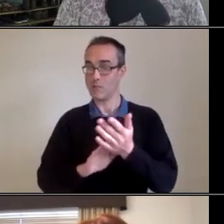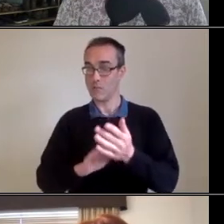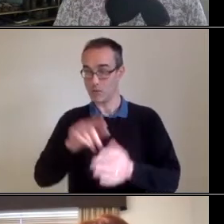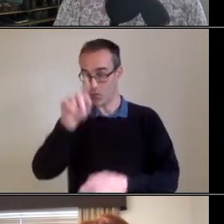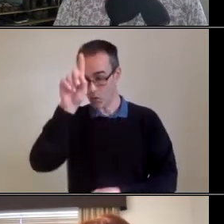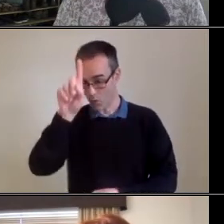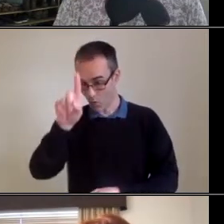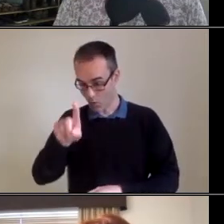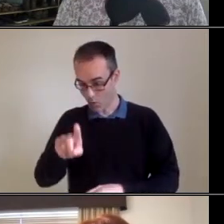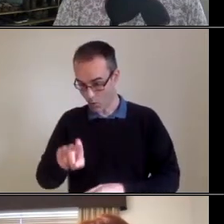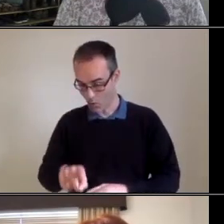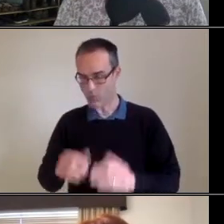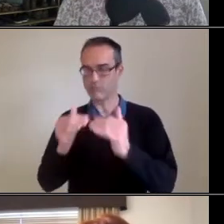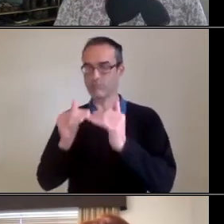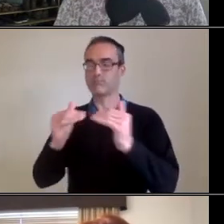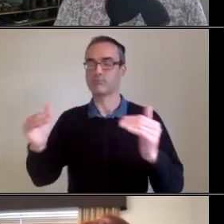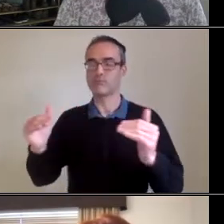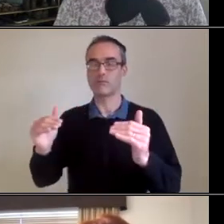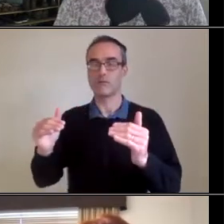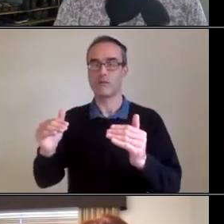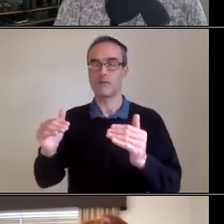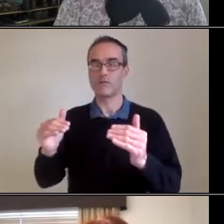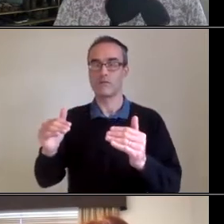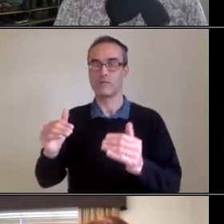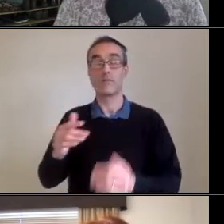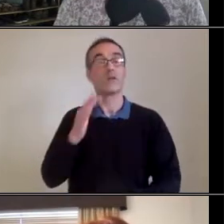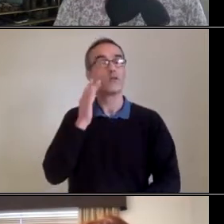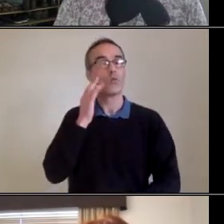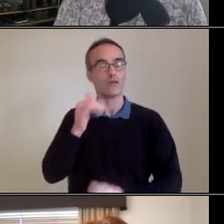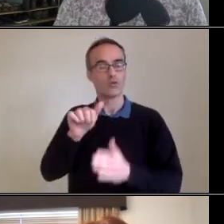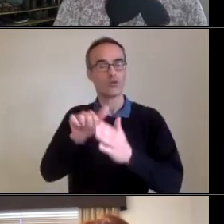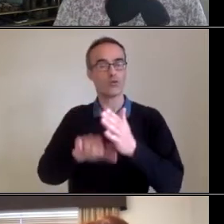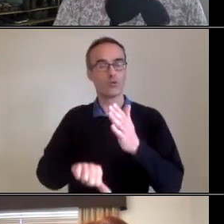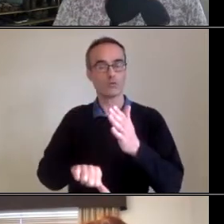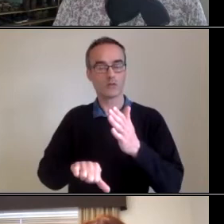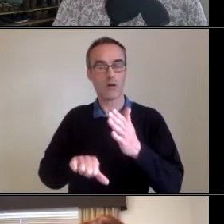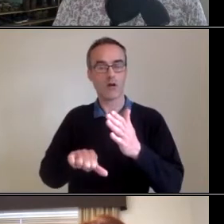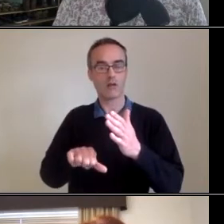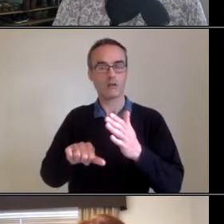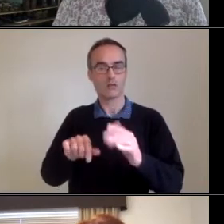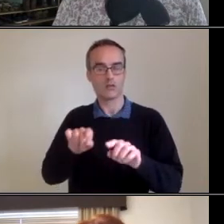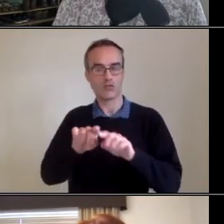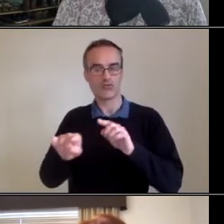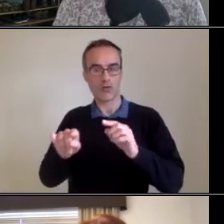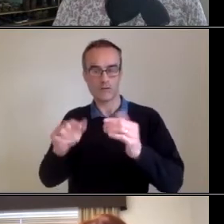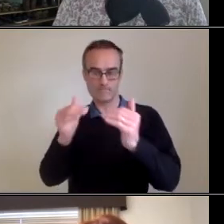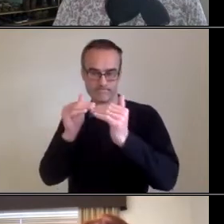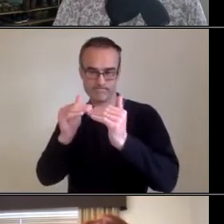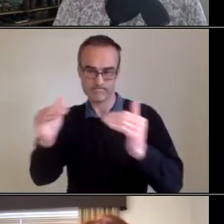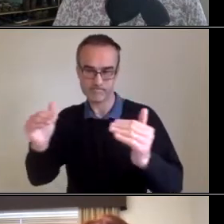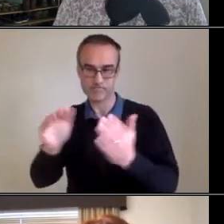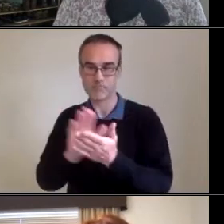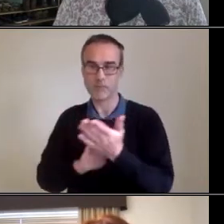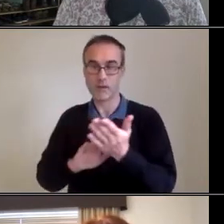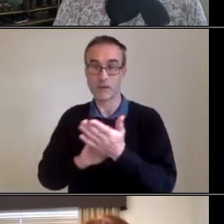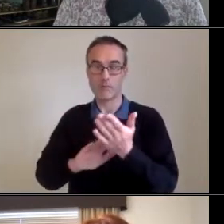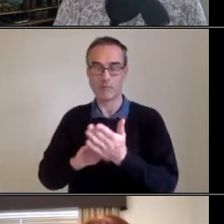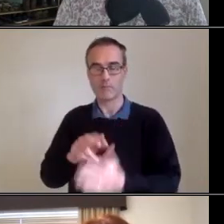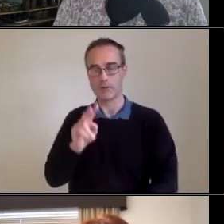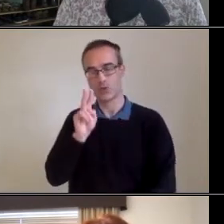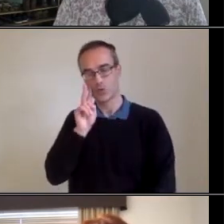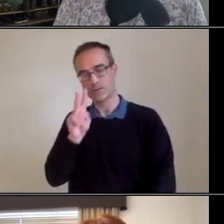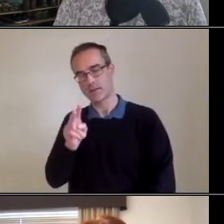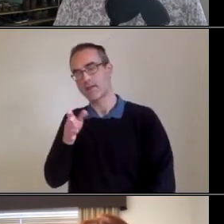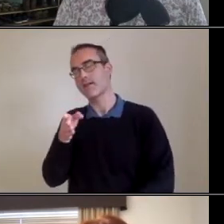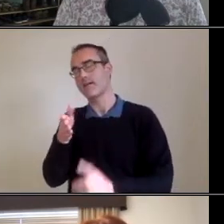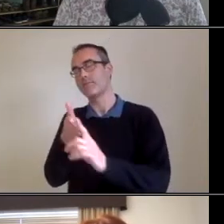blocks in your system, because then people start saying, well, I can't deliver that. I've been tasked and targeted, and it will be measured on my ability to achieve that within